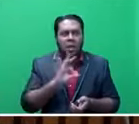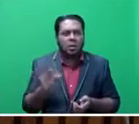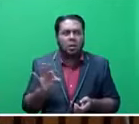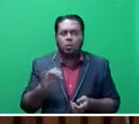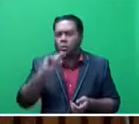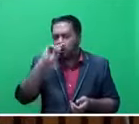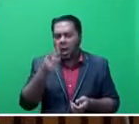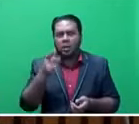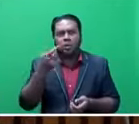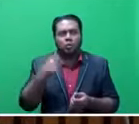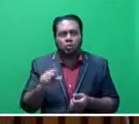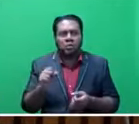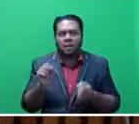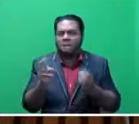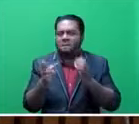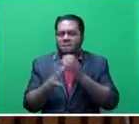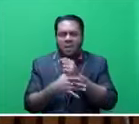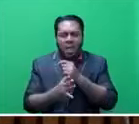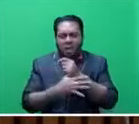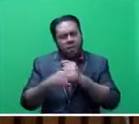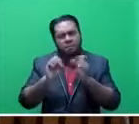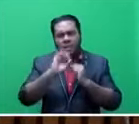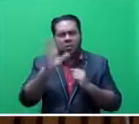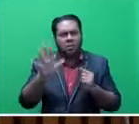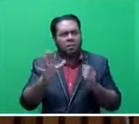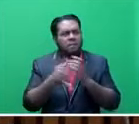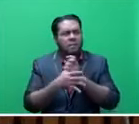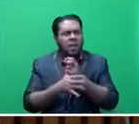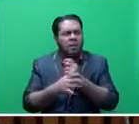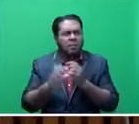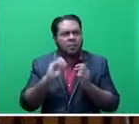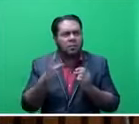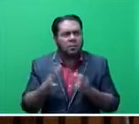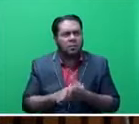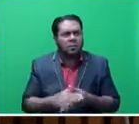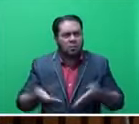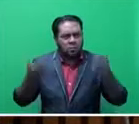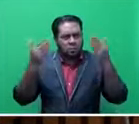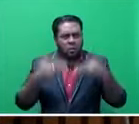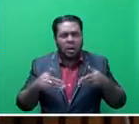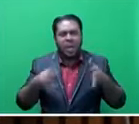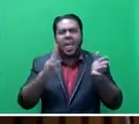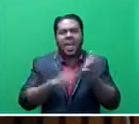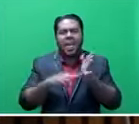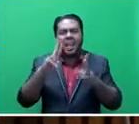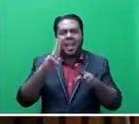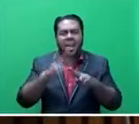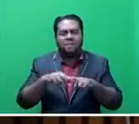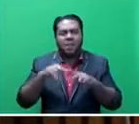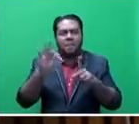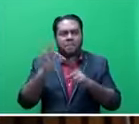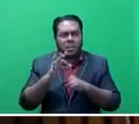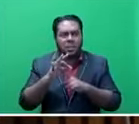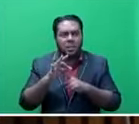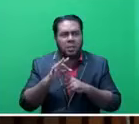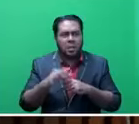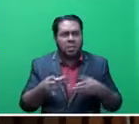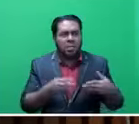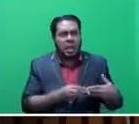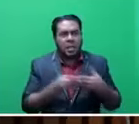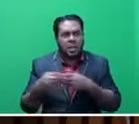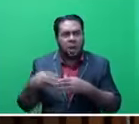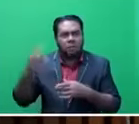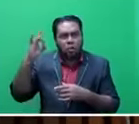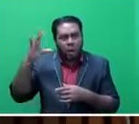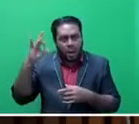you can't have the Fijian flag. The Fijian flag is there. He should cover up NFP. The leader of SODELPA,